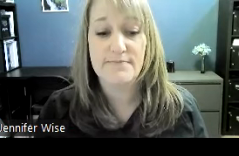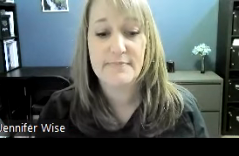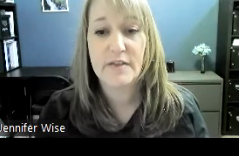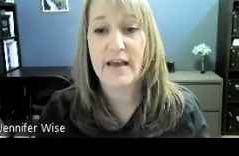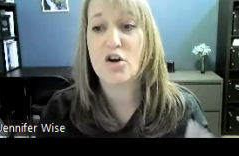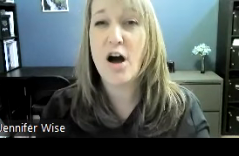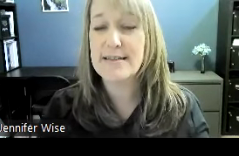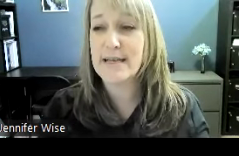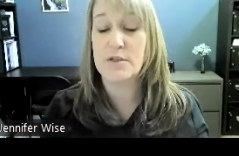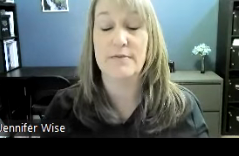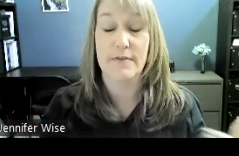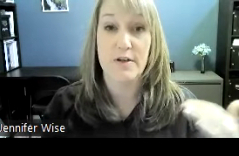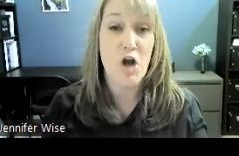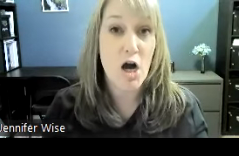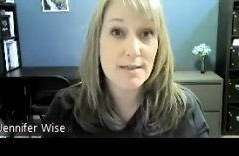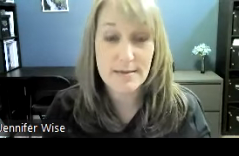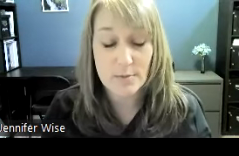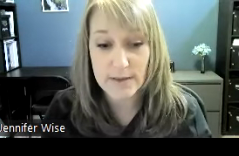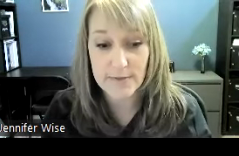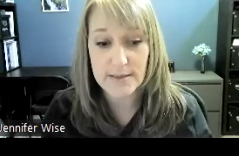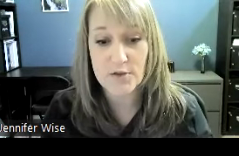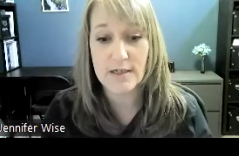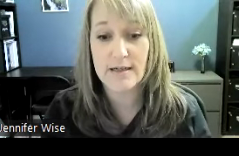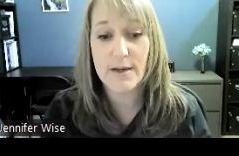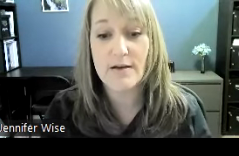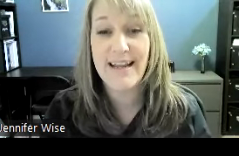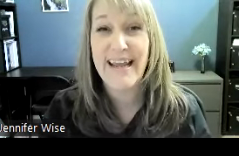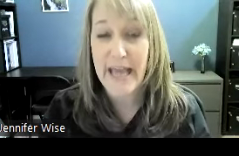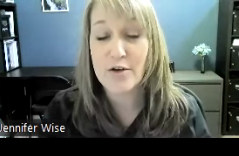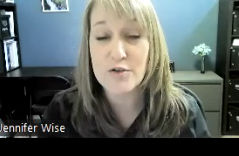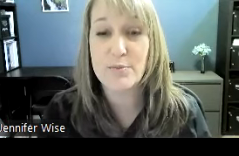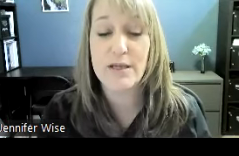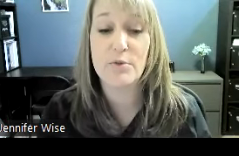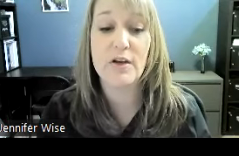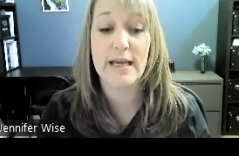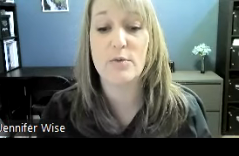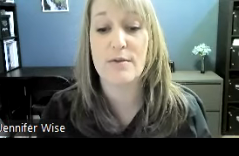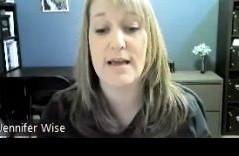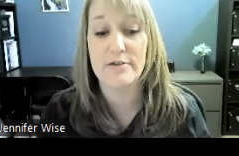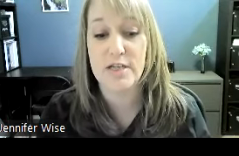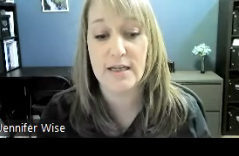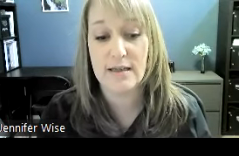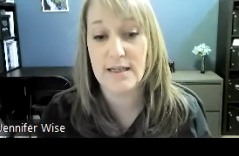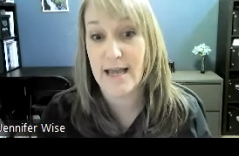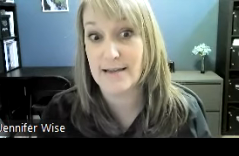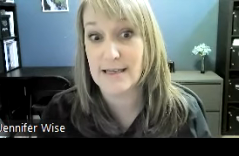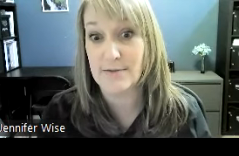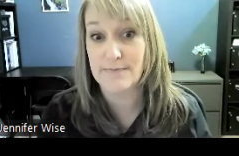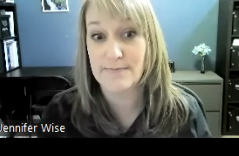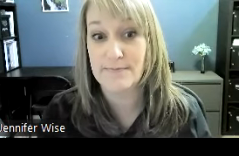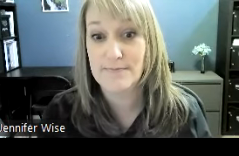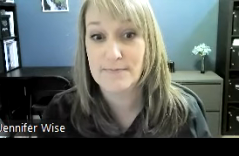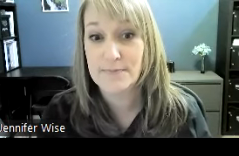um, that concept of not whatever it is you're talking about can also be communicated with a head shake in